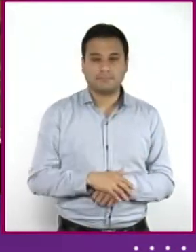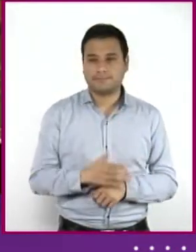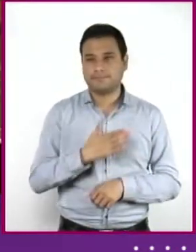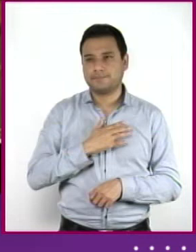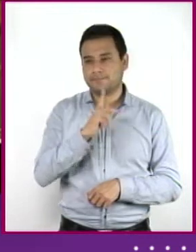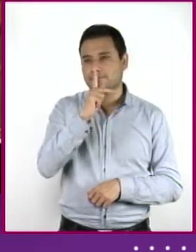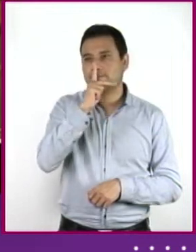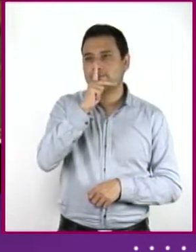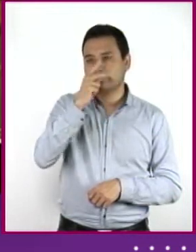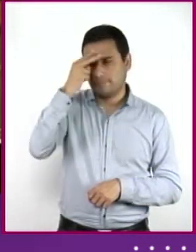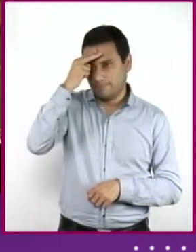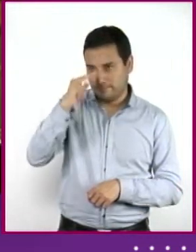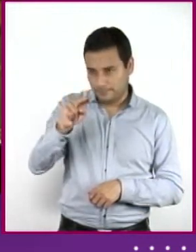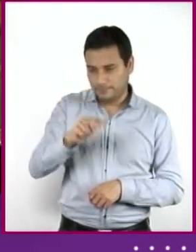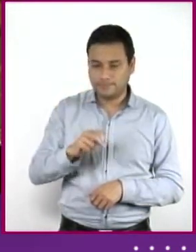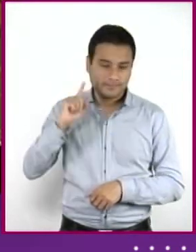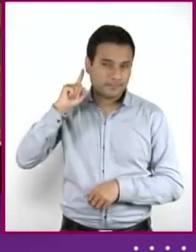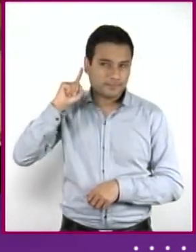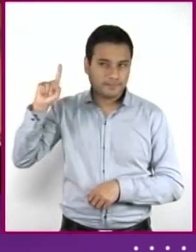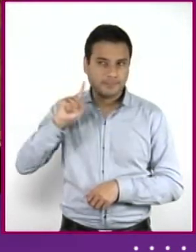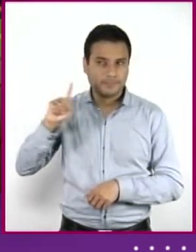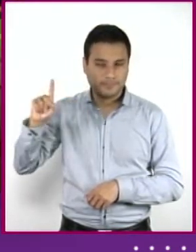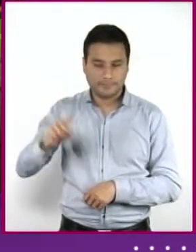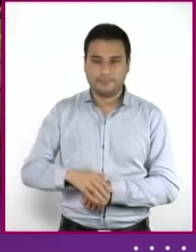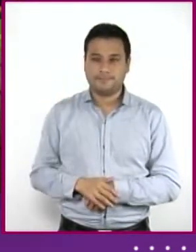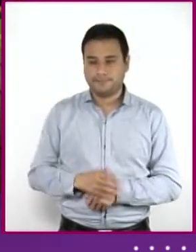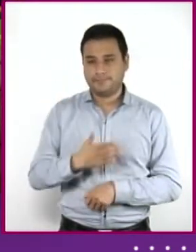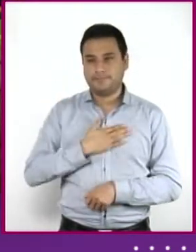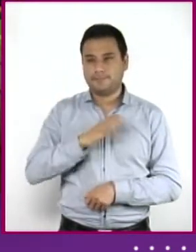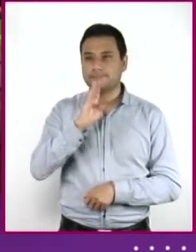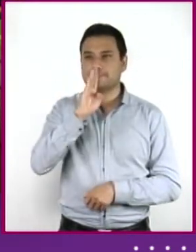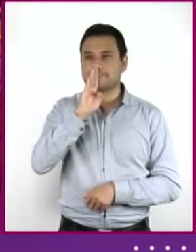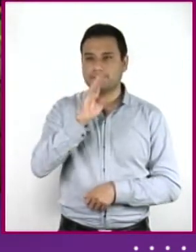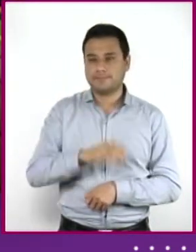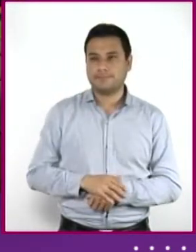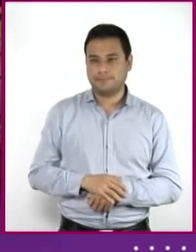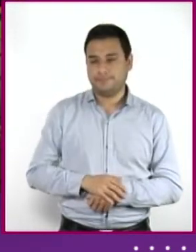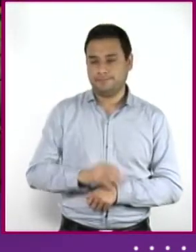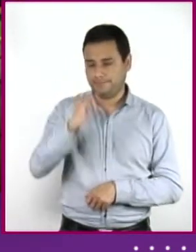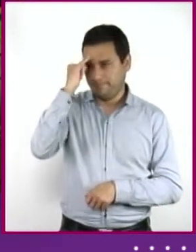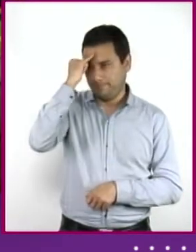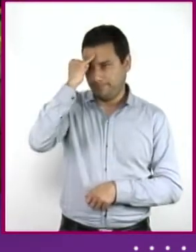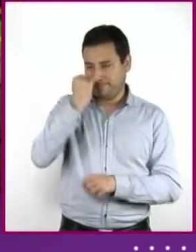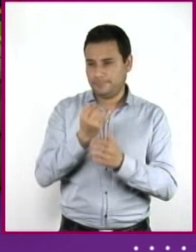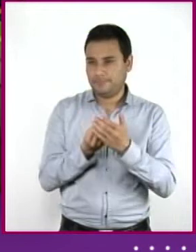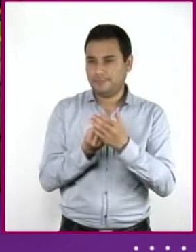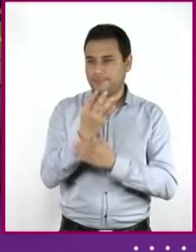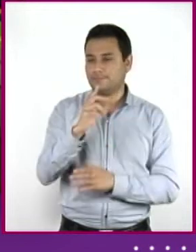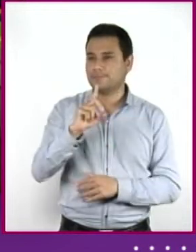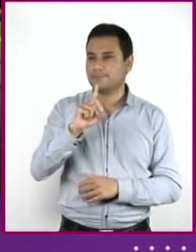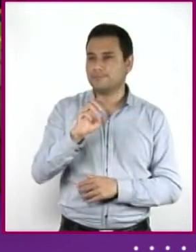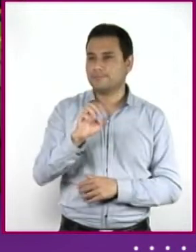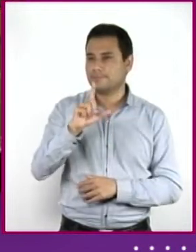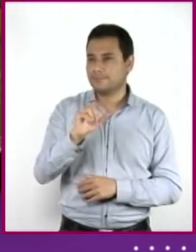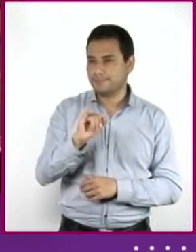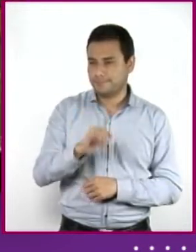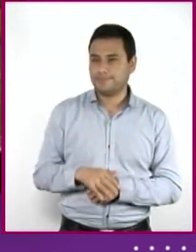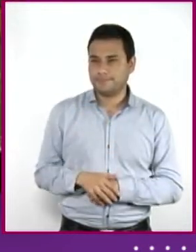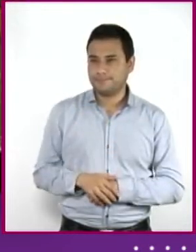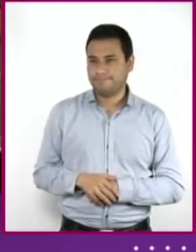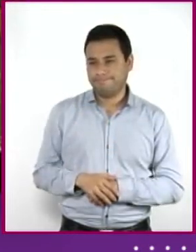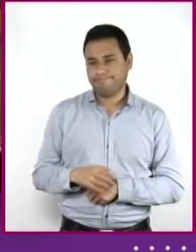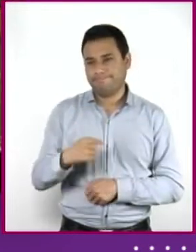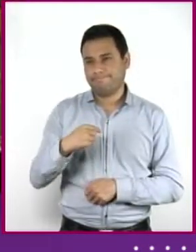is Mexican, from Zacatecas. My mother is from New Delhi in India. Sarasvati is the